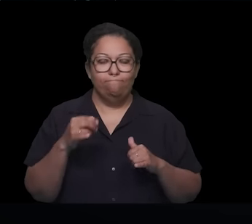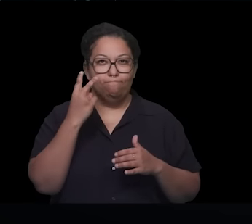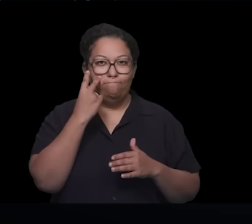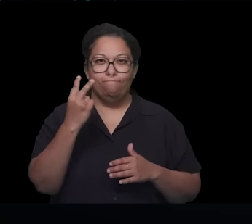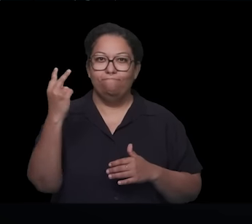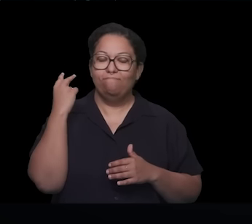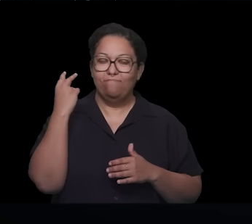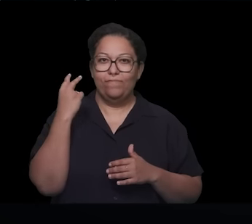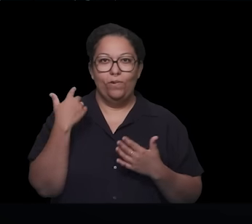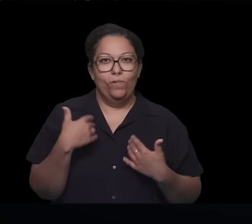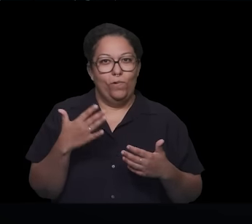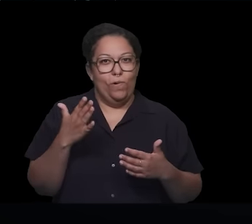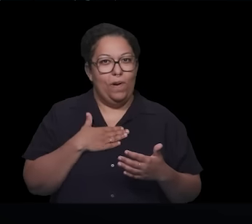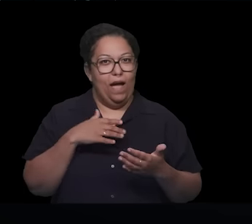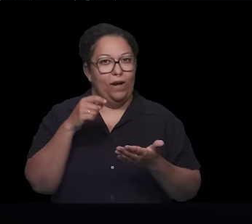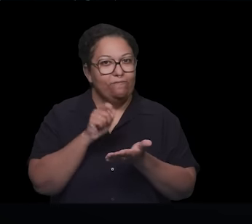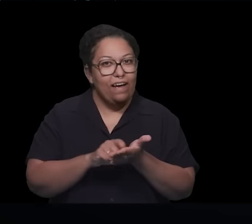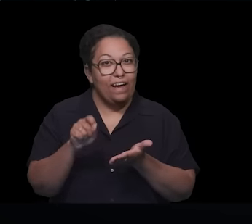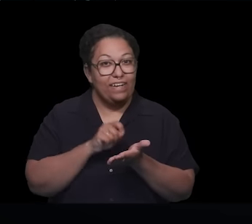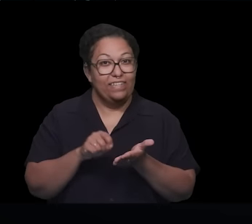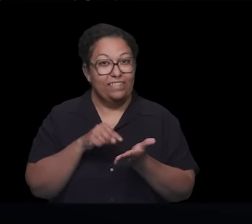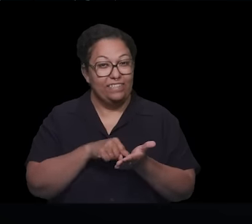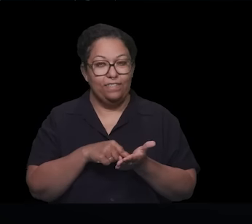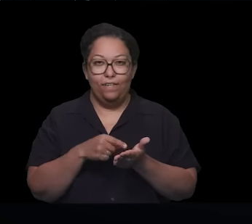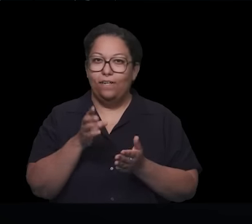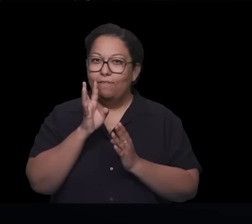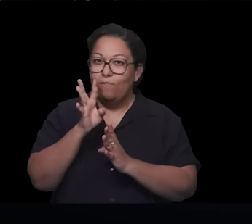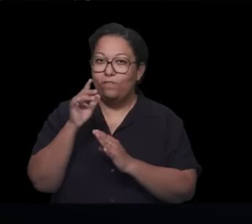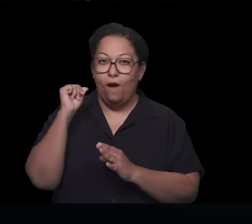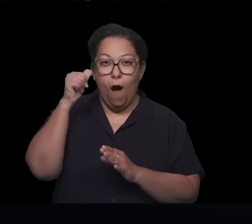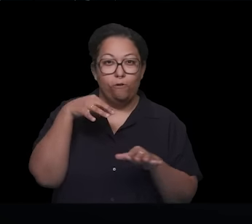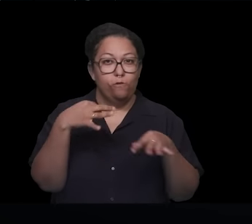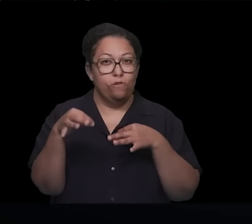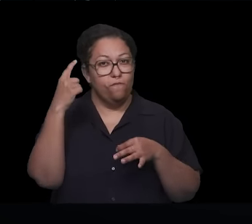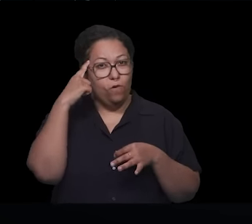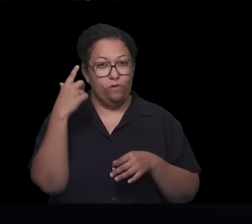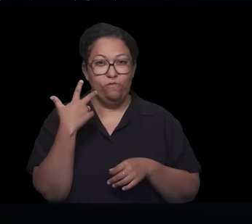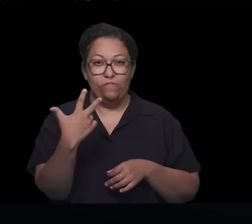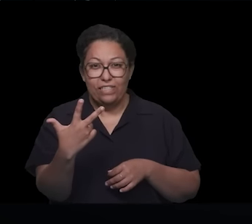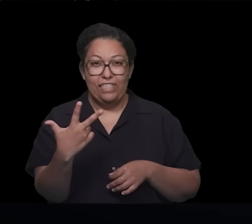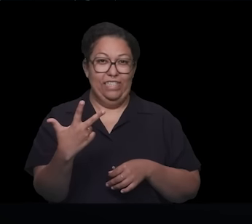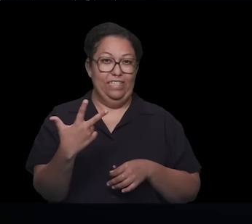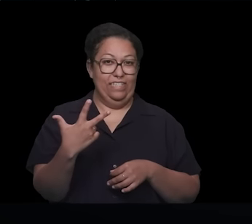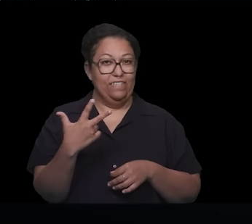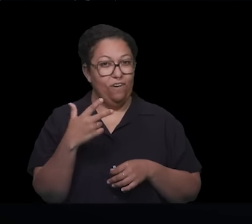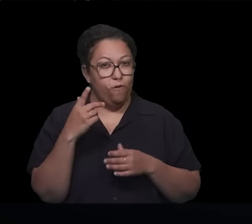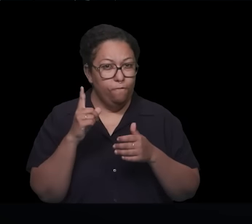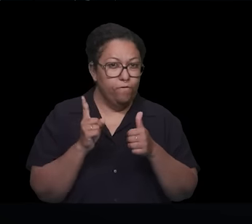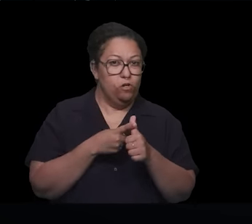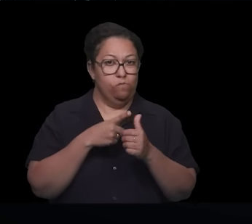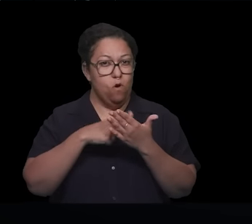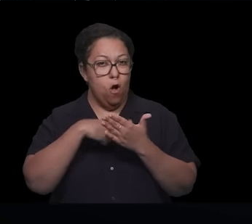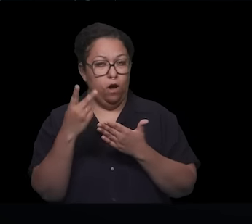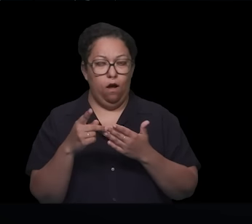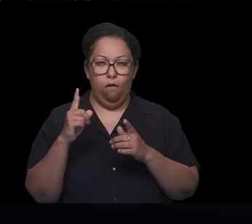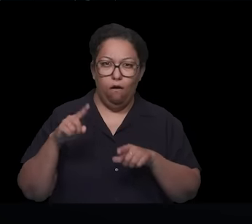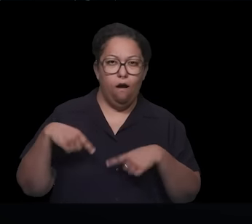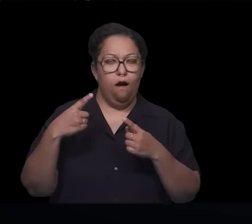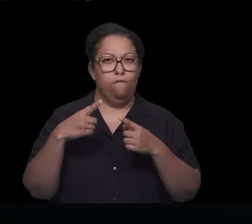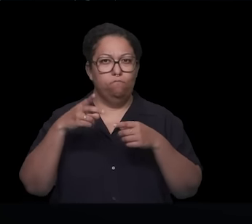I still recall quite vividly my writing and voicing the audio description for 3 of the